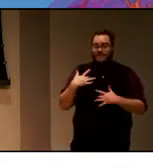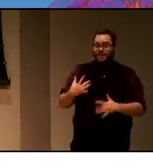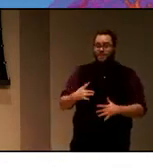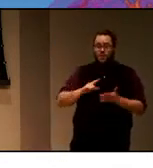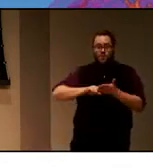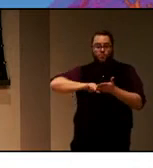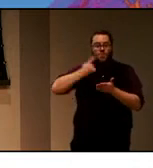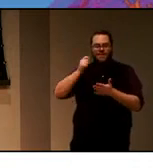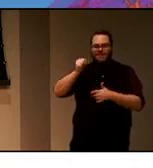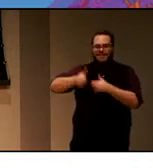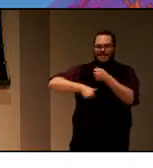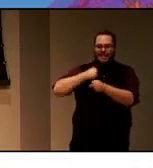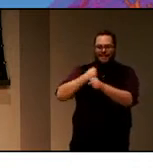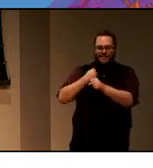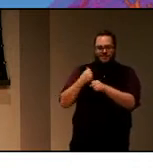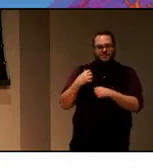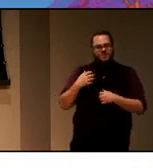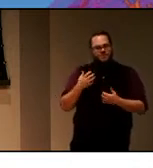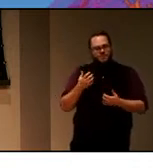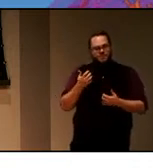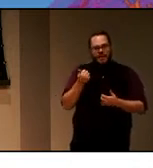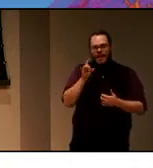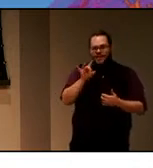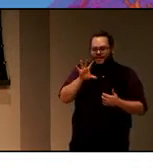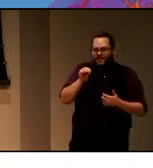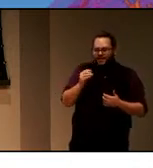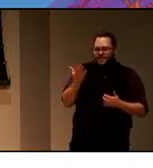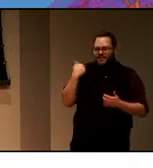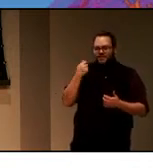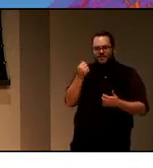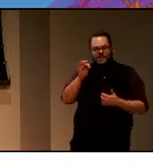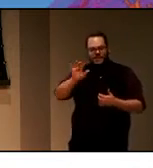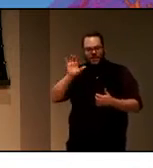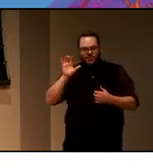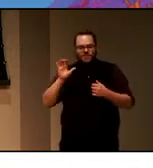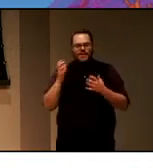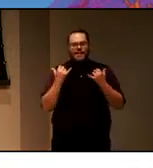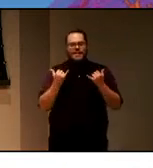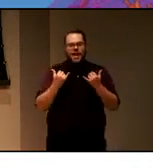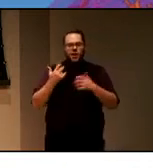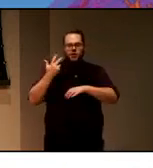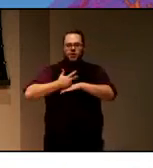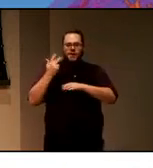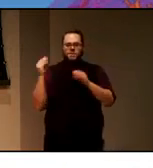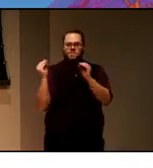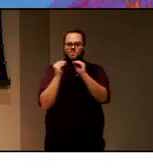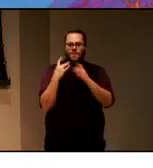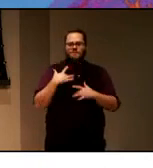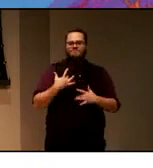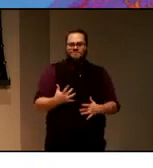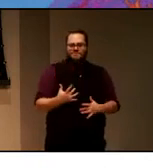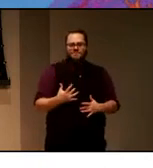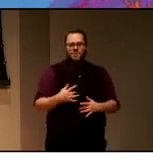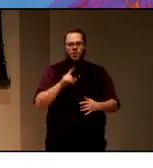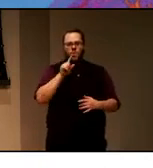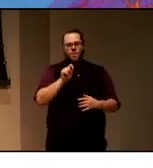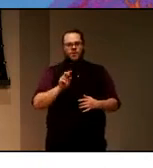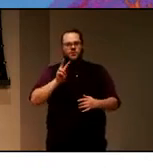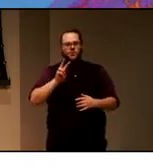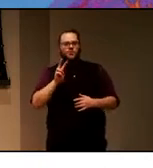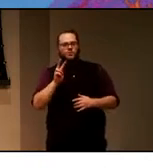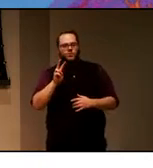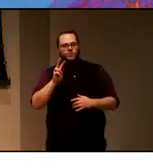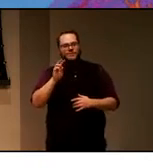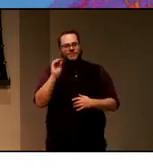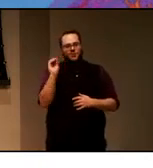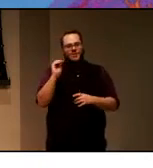decade, back in the 1850s to 1900s, so now occurs about 3 times more likely, and it's about 1.2 degrees Celsius